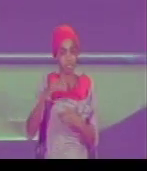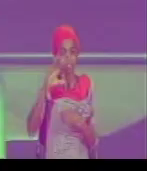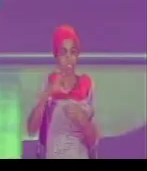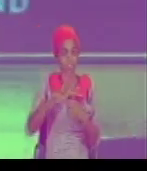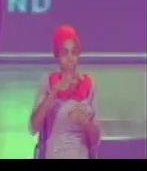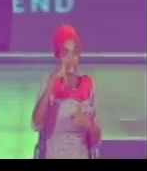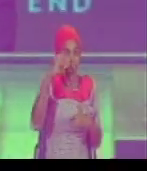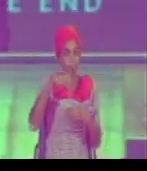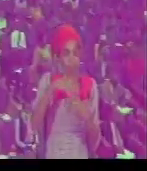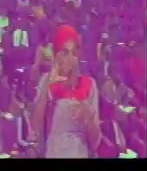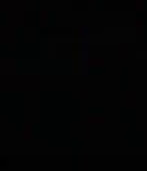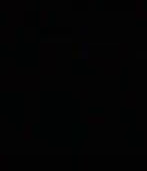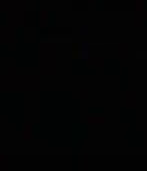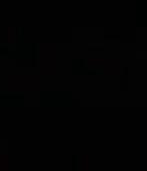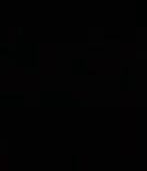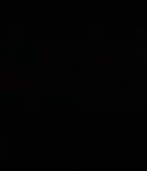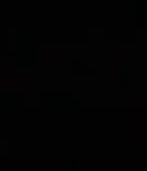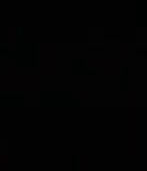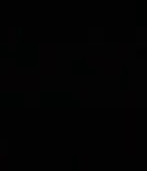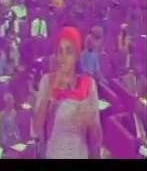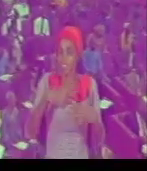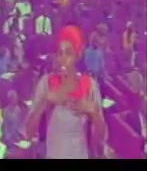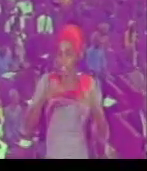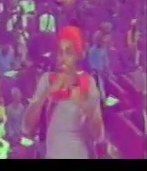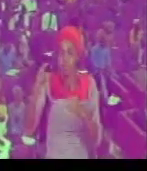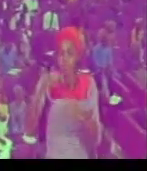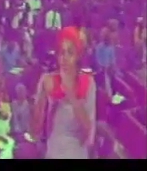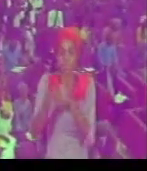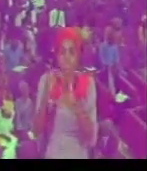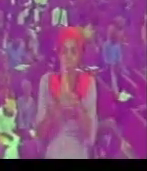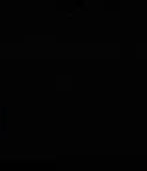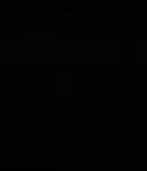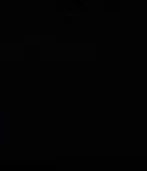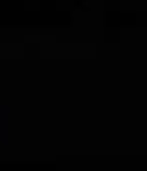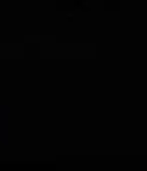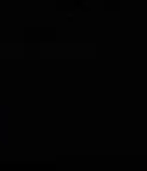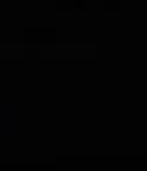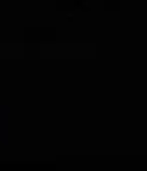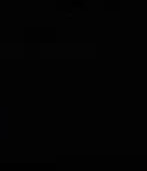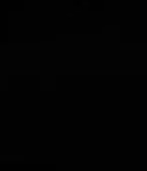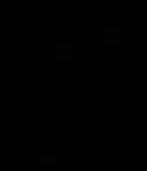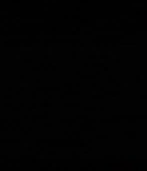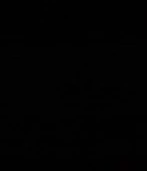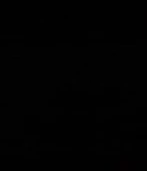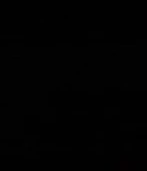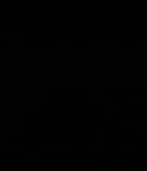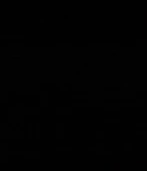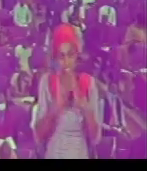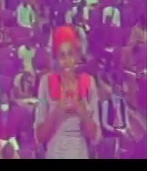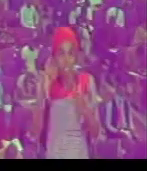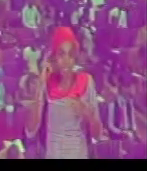he's healing you today. You will not carry sickness away from